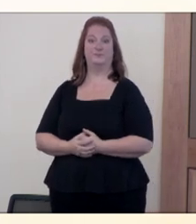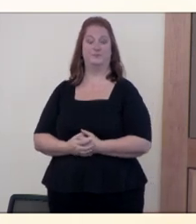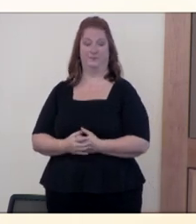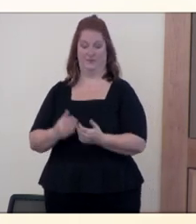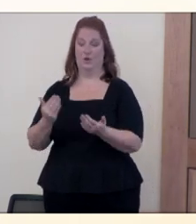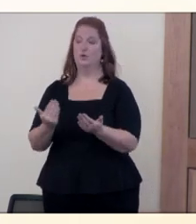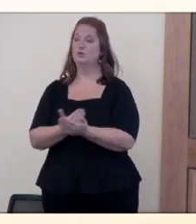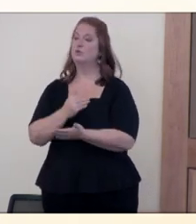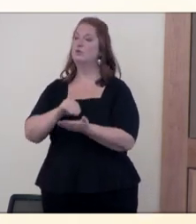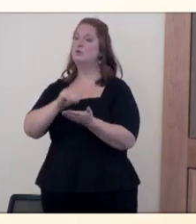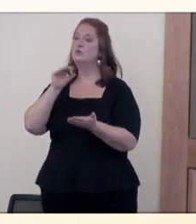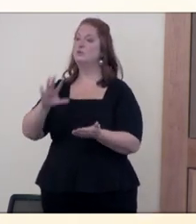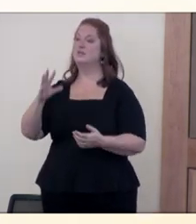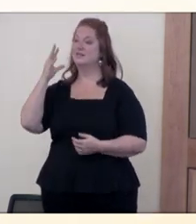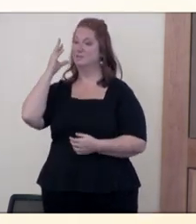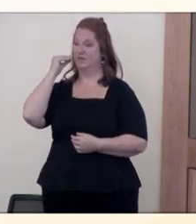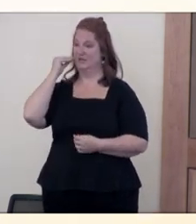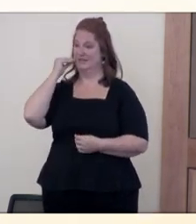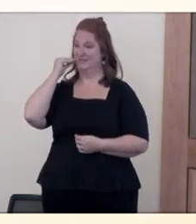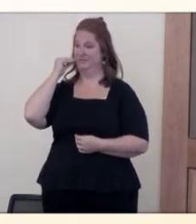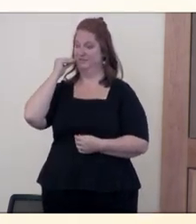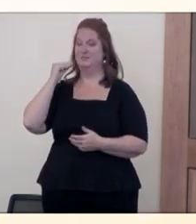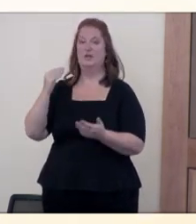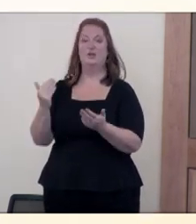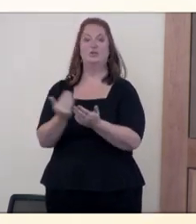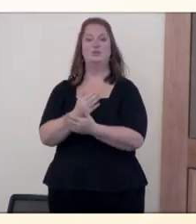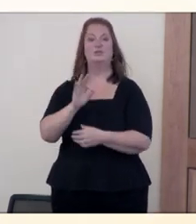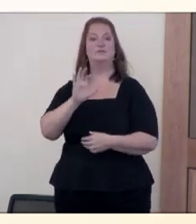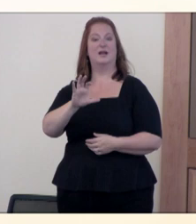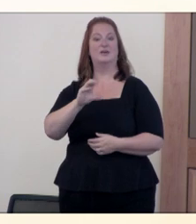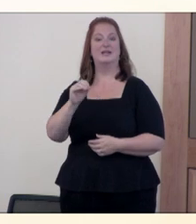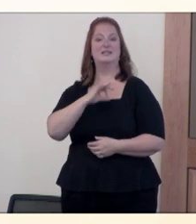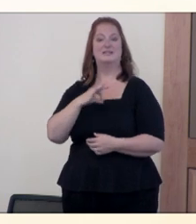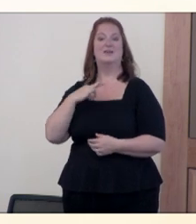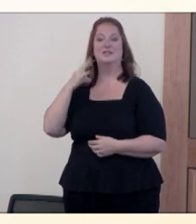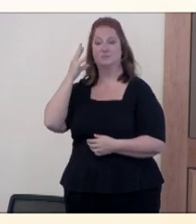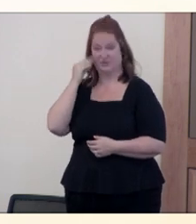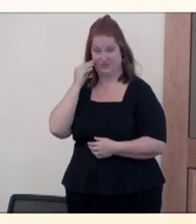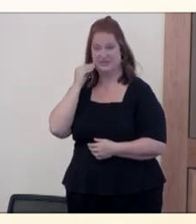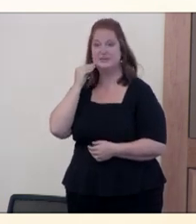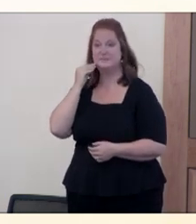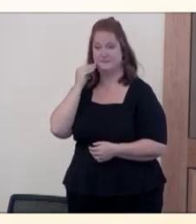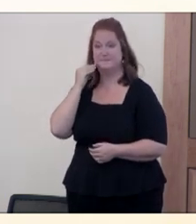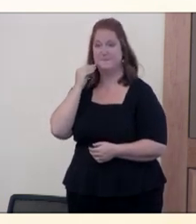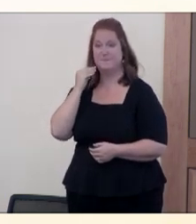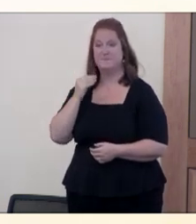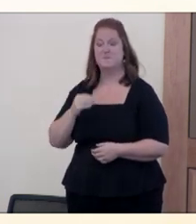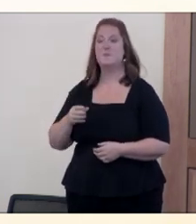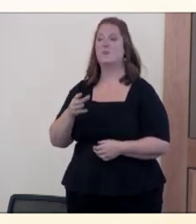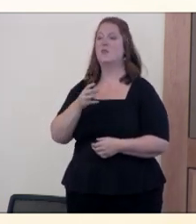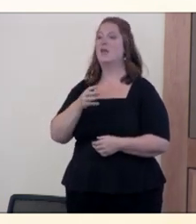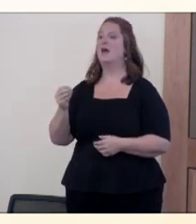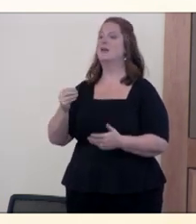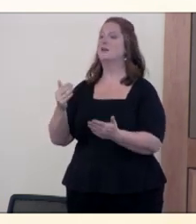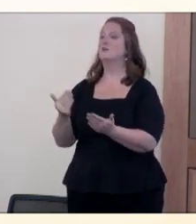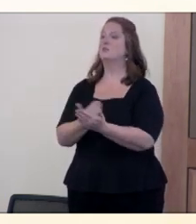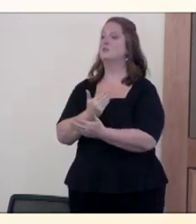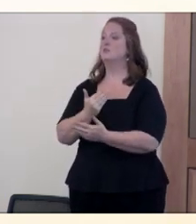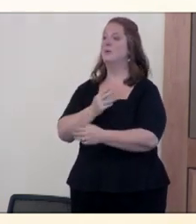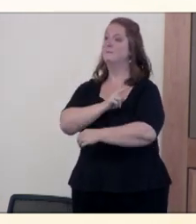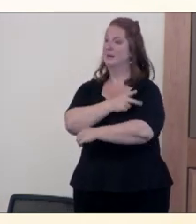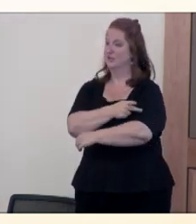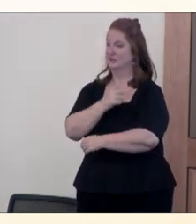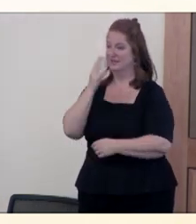student experience. We're going to do it with a new faculty and staff experience. And we're going to do it with a new